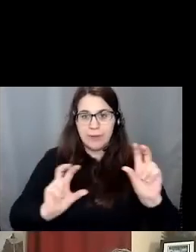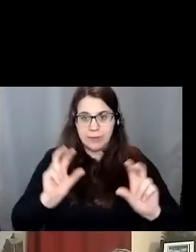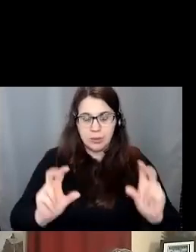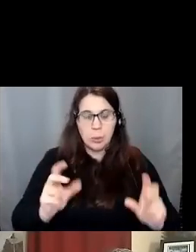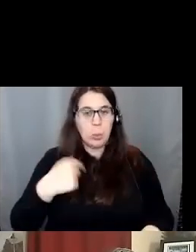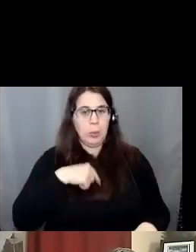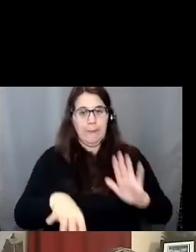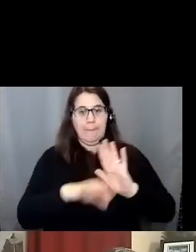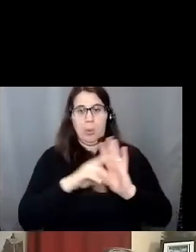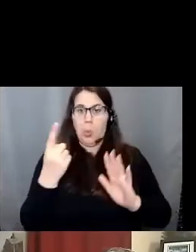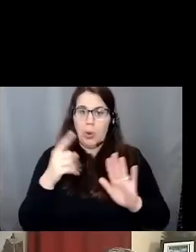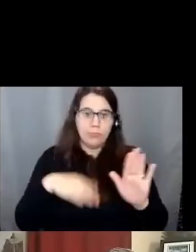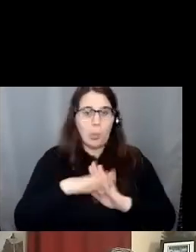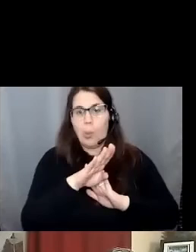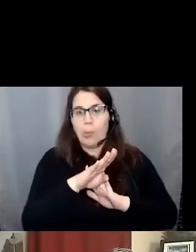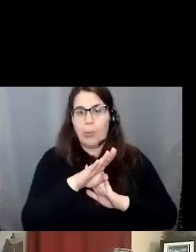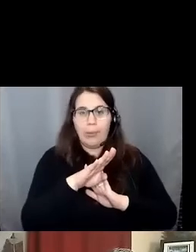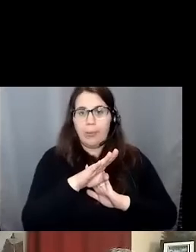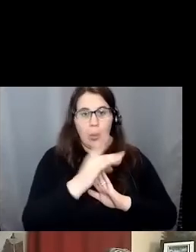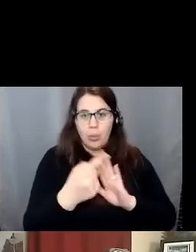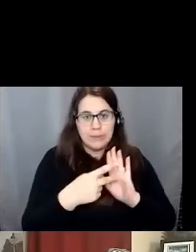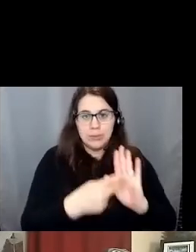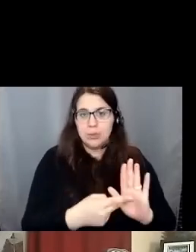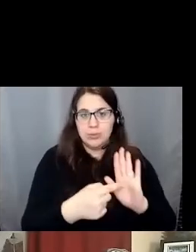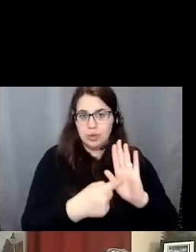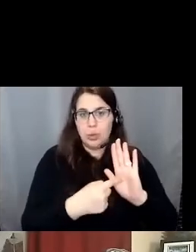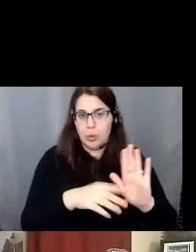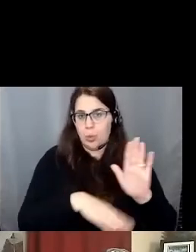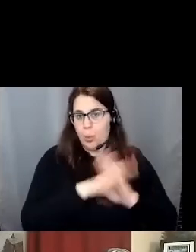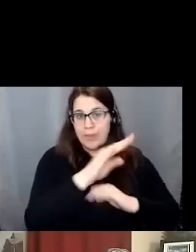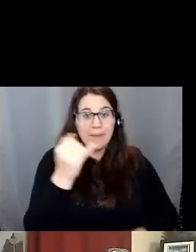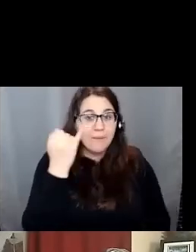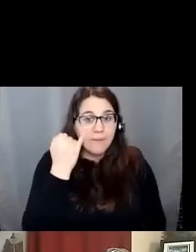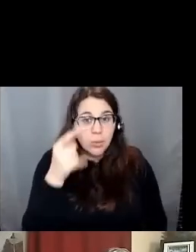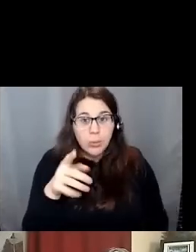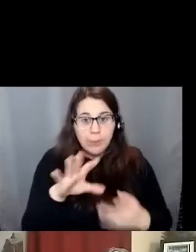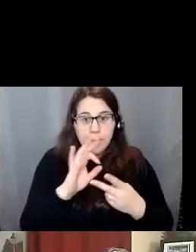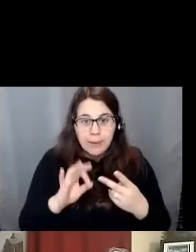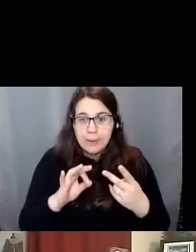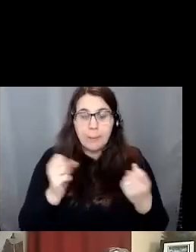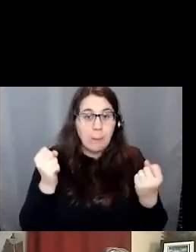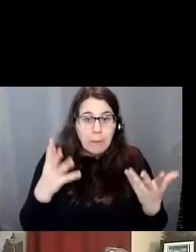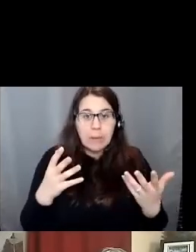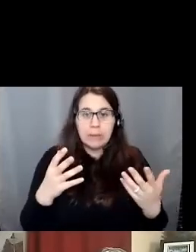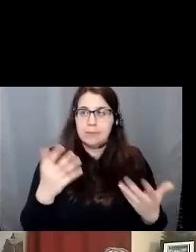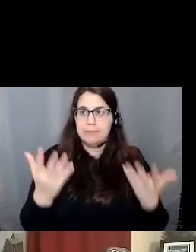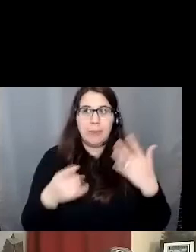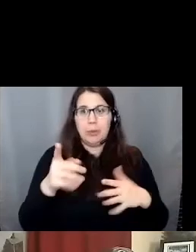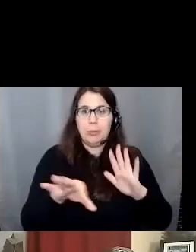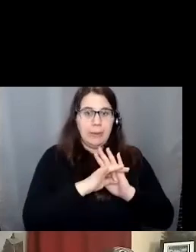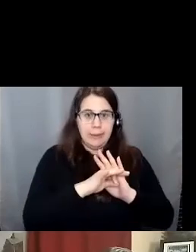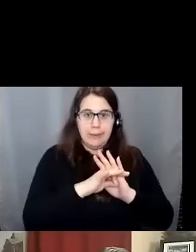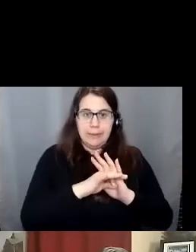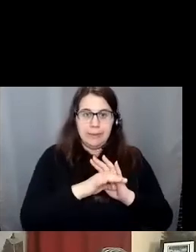chose the growth option, so it's only showing the growth option. If you happen to have chosen multiple, like let's say part of the money